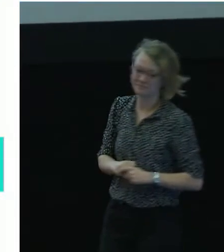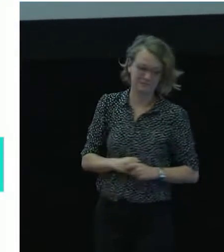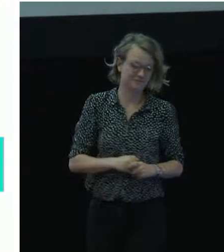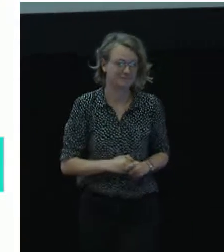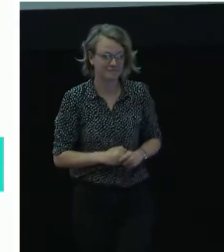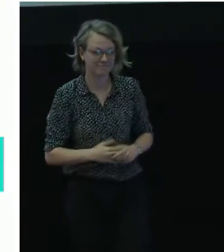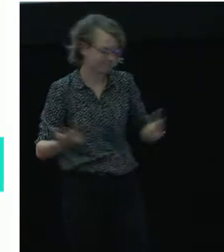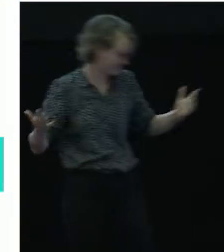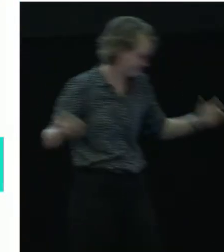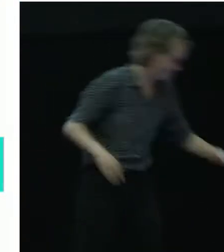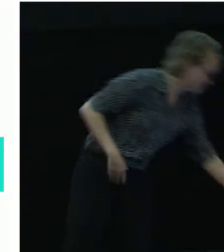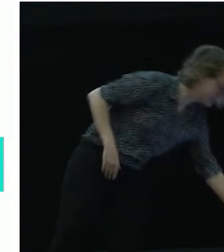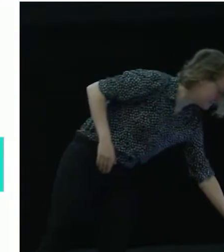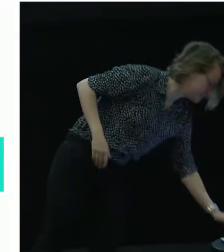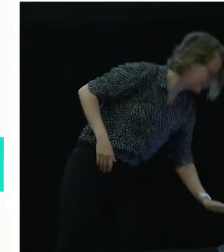telephone number.